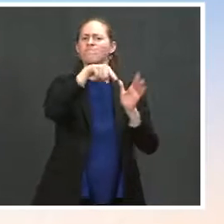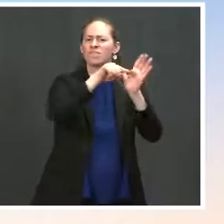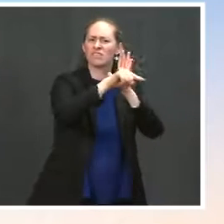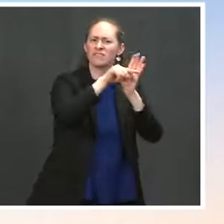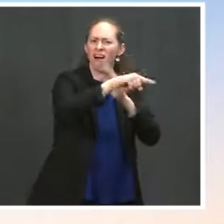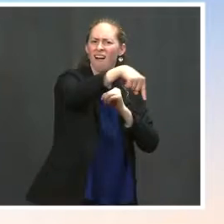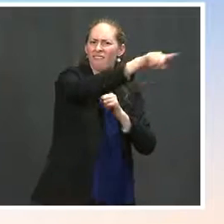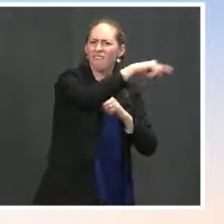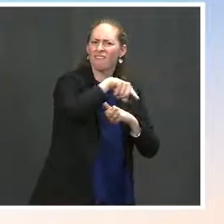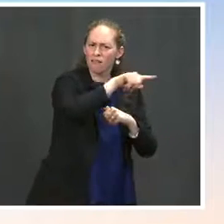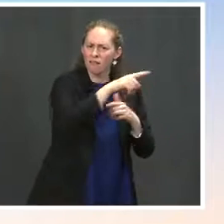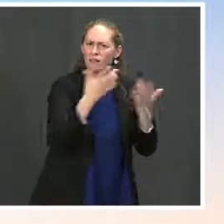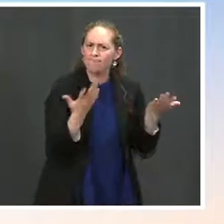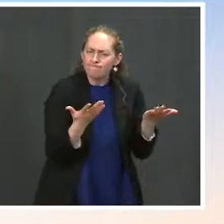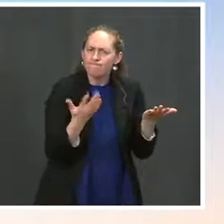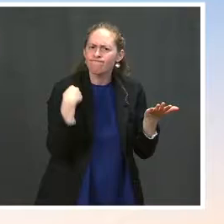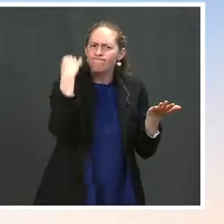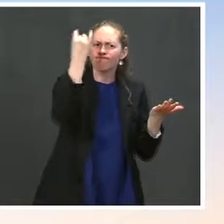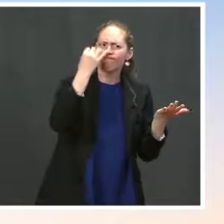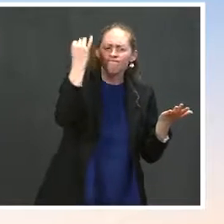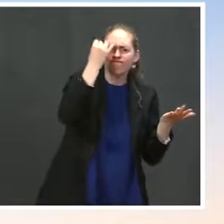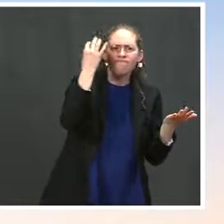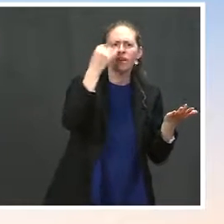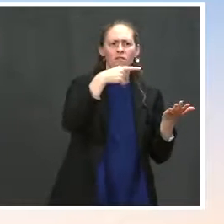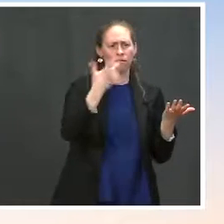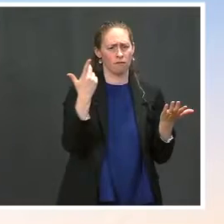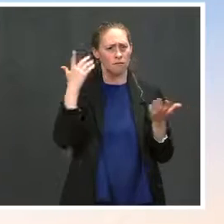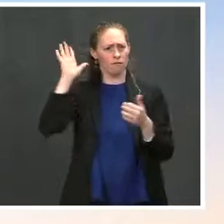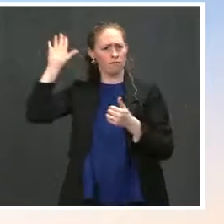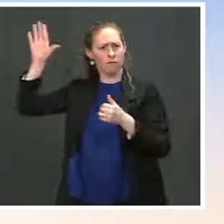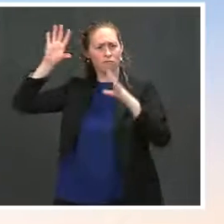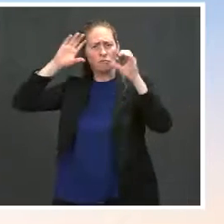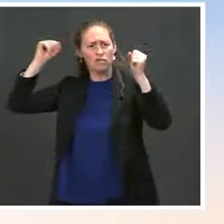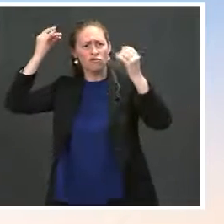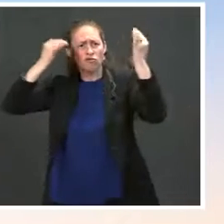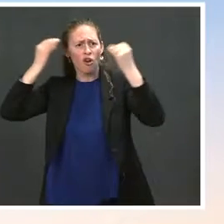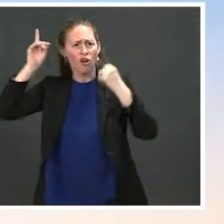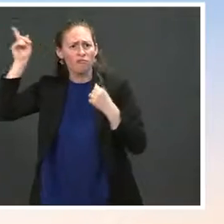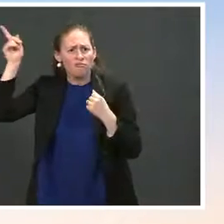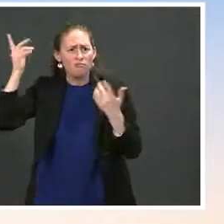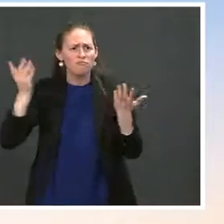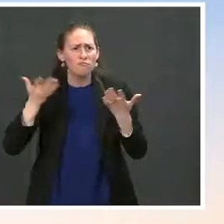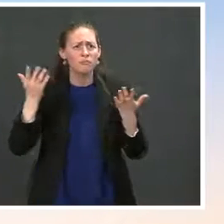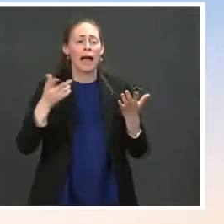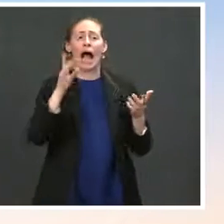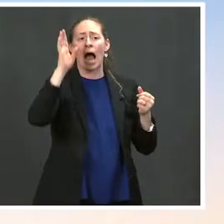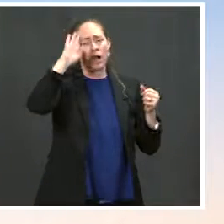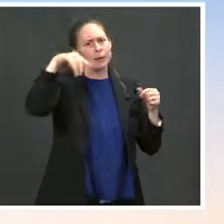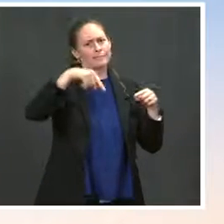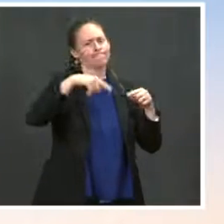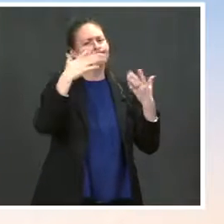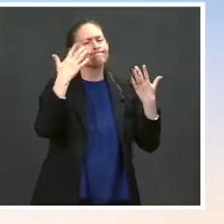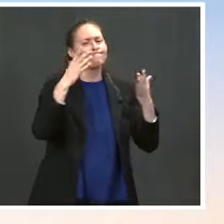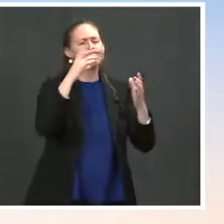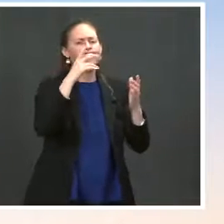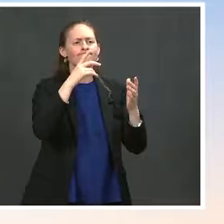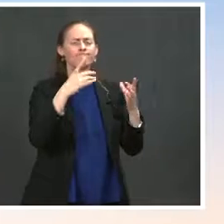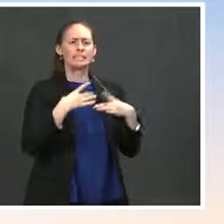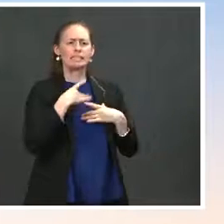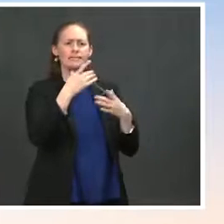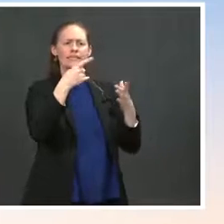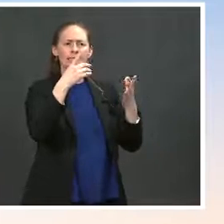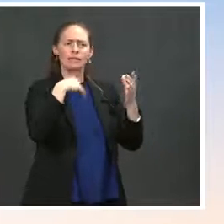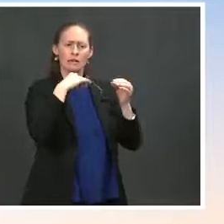recognizing Armenian genocide? I certainly understand the question, and there's a great deal of interest in this particular topic, but I'm not going to get ahead